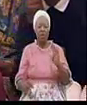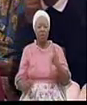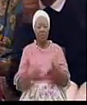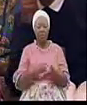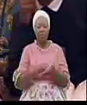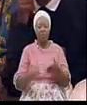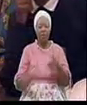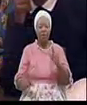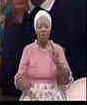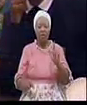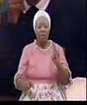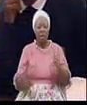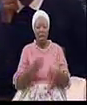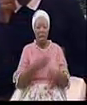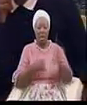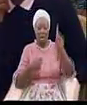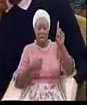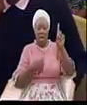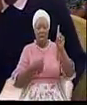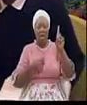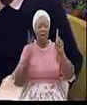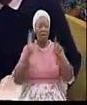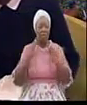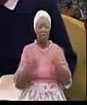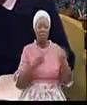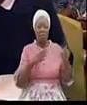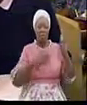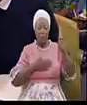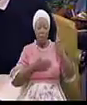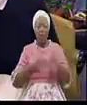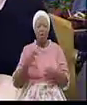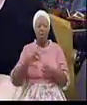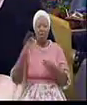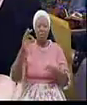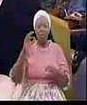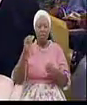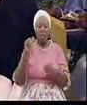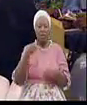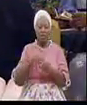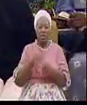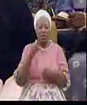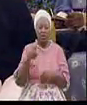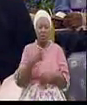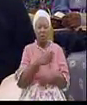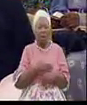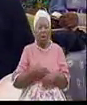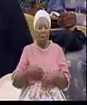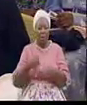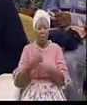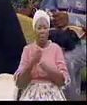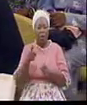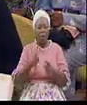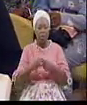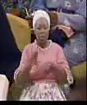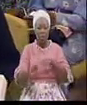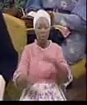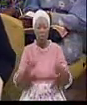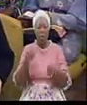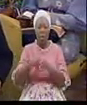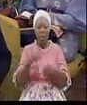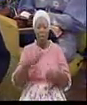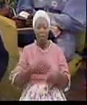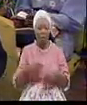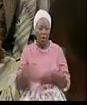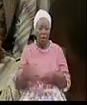verse 27, and I will put my spirit within you and cause you to walk in my